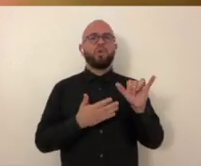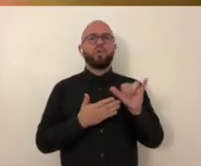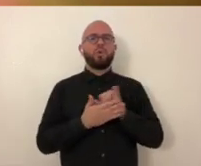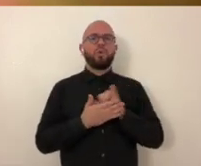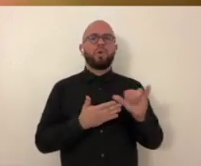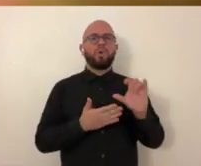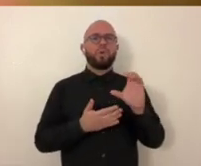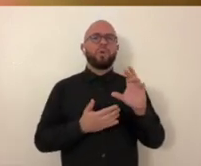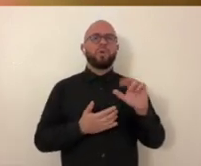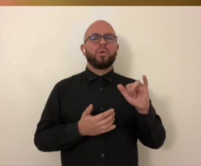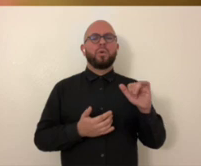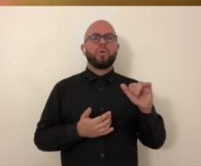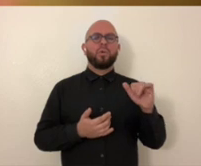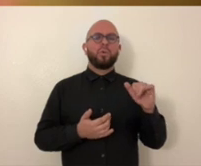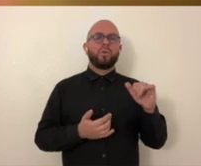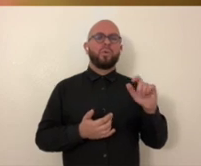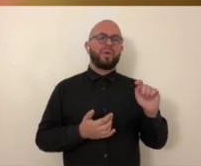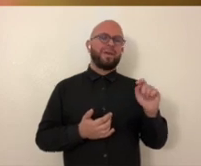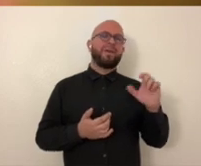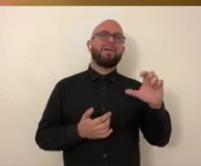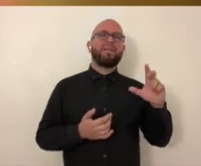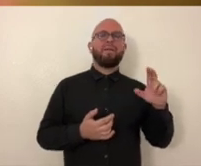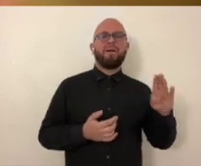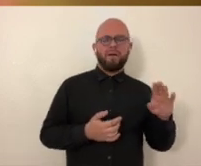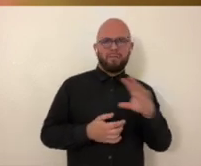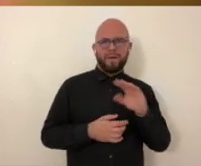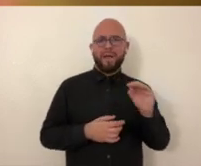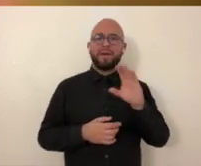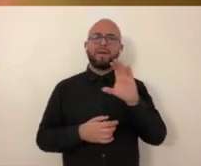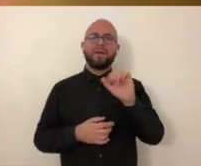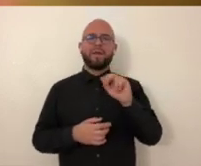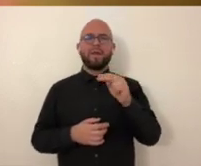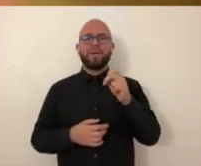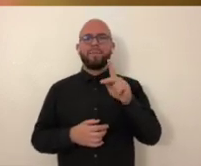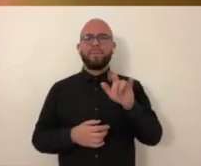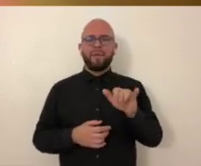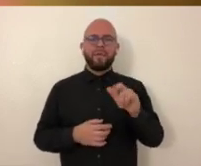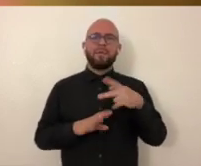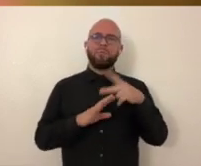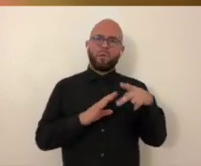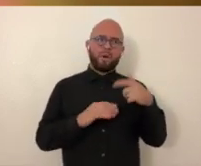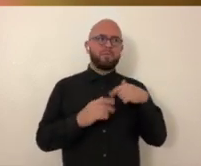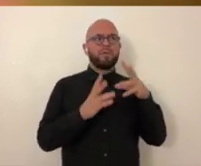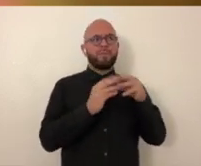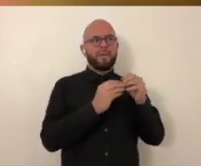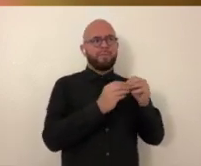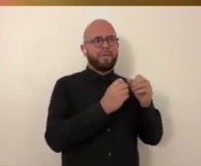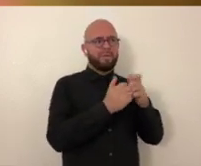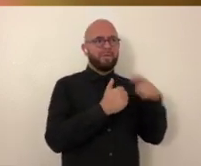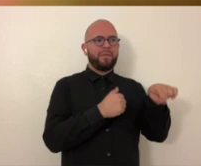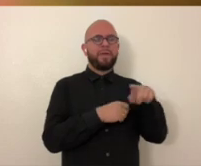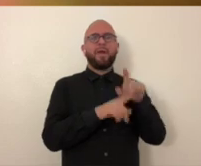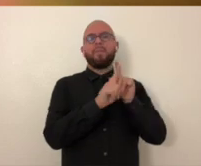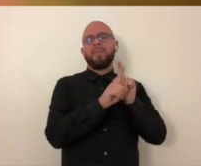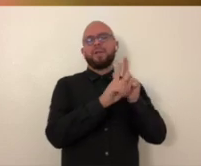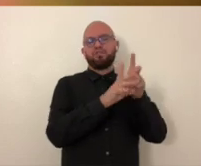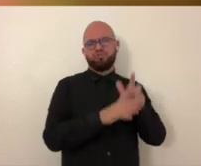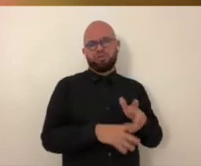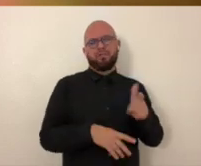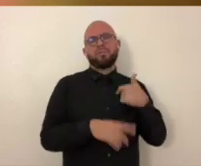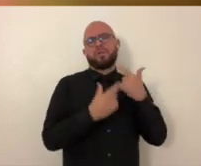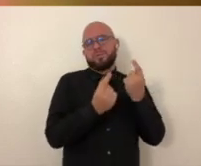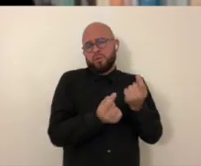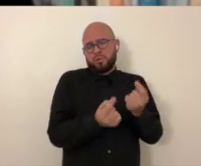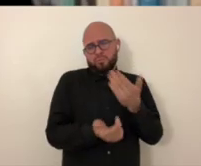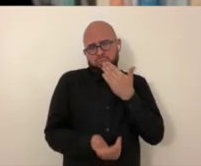And I've been doing this with the New York Crit Club, the Canopy program. I've been meeting with them throughout the